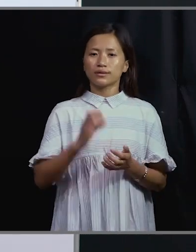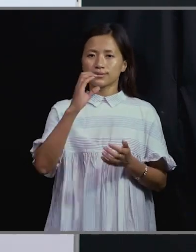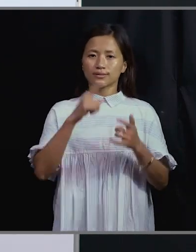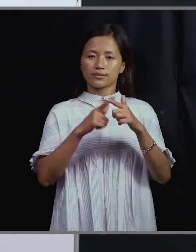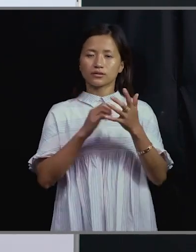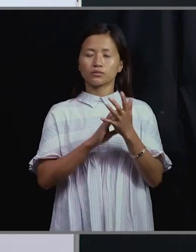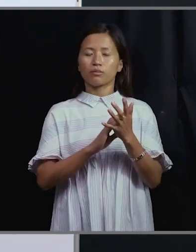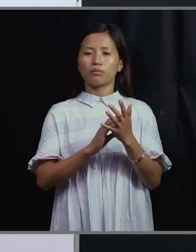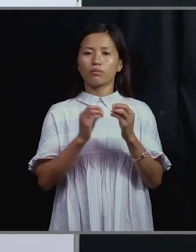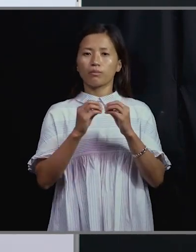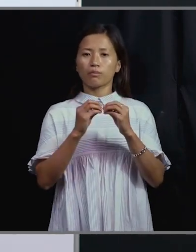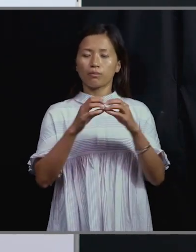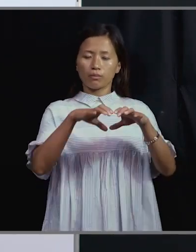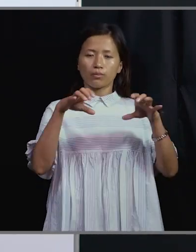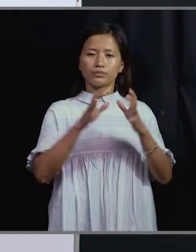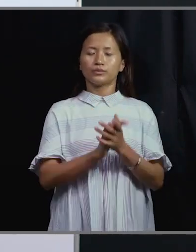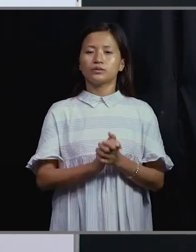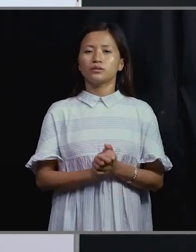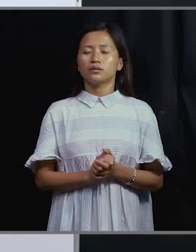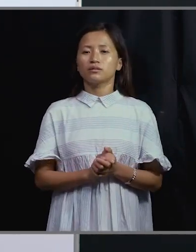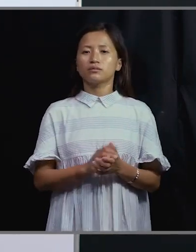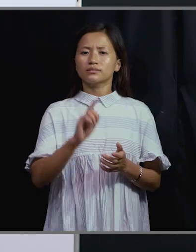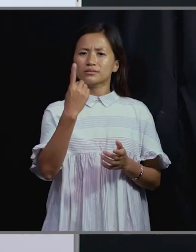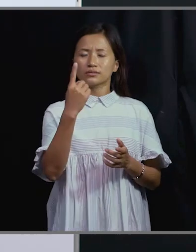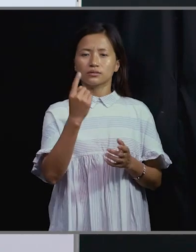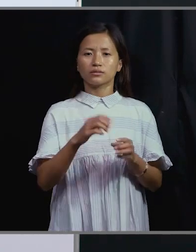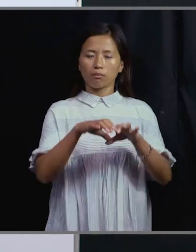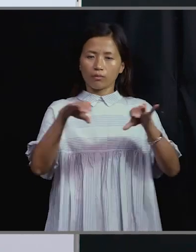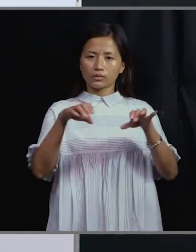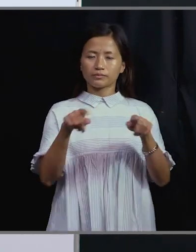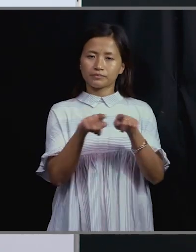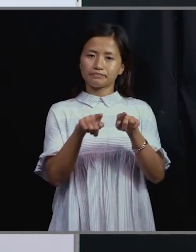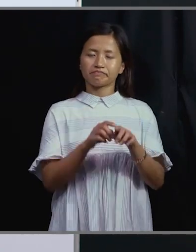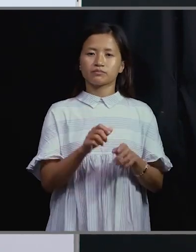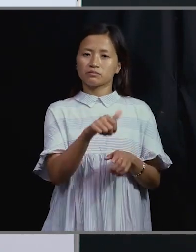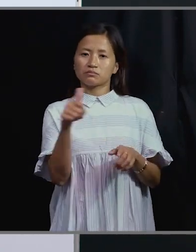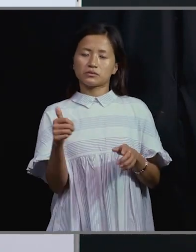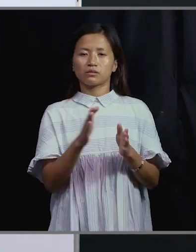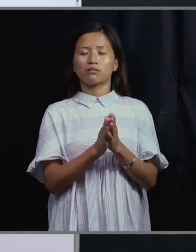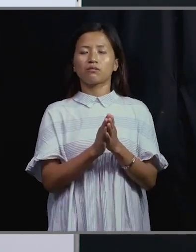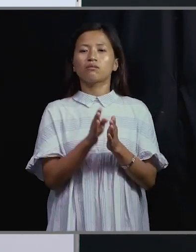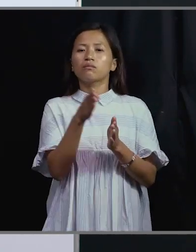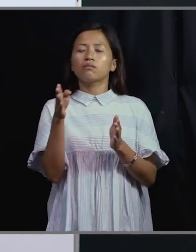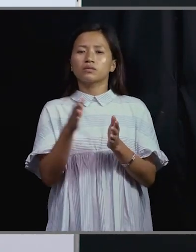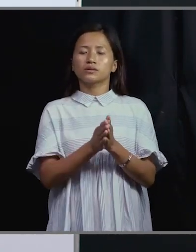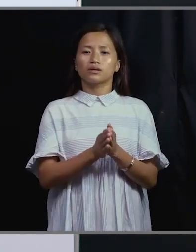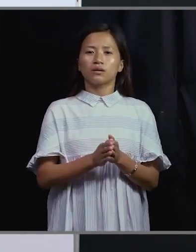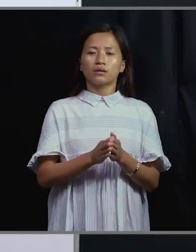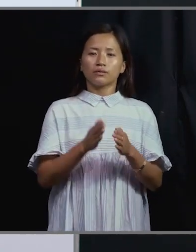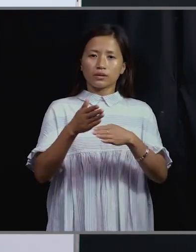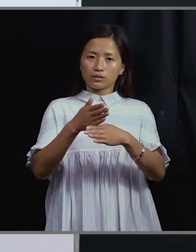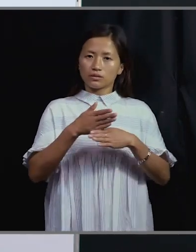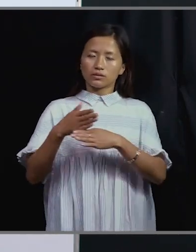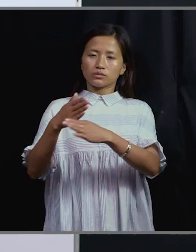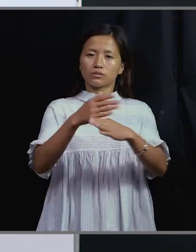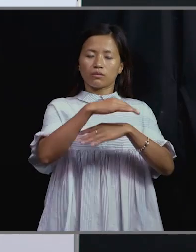bond, the carbon to halogen bond, is neither a single bond like this nor a double bond like this. It will be a contribution from